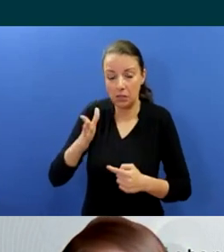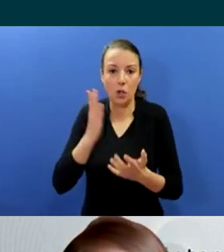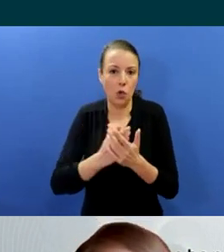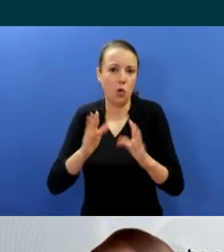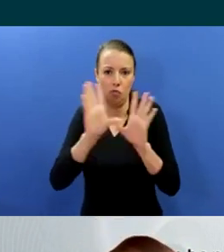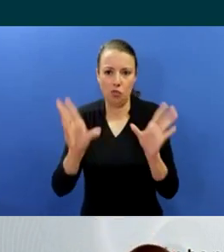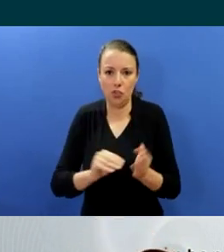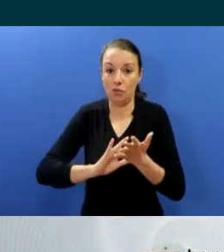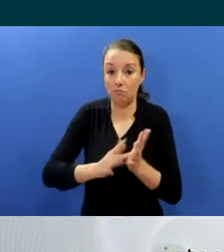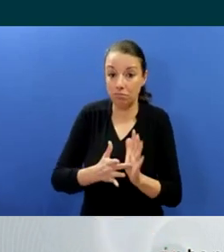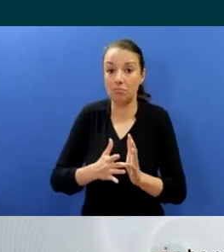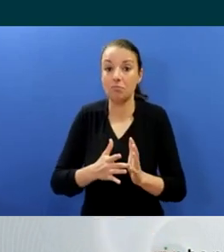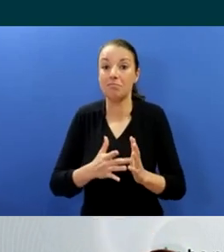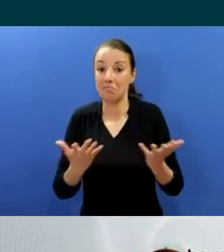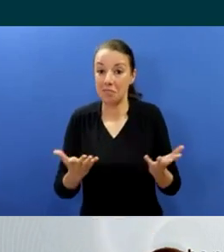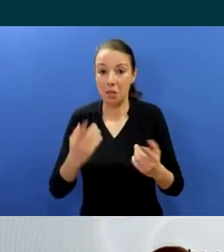much.